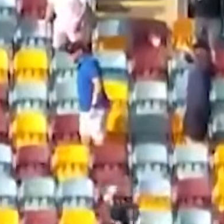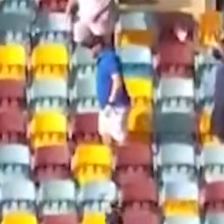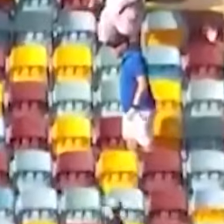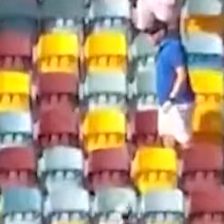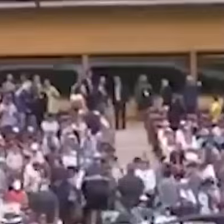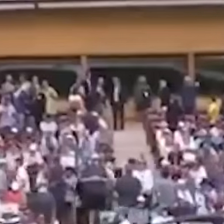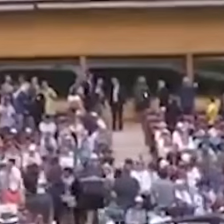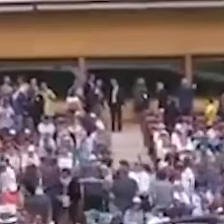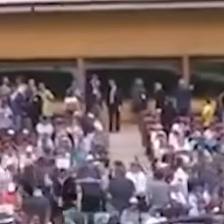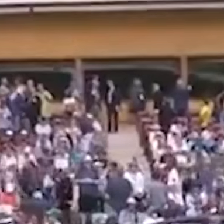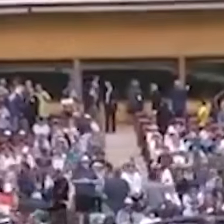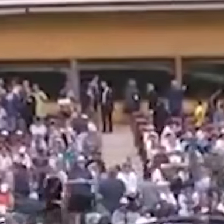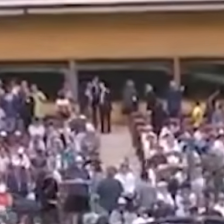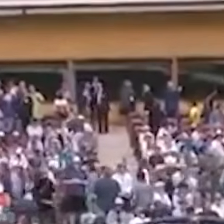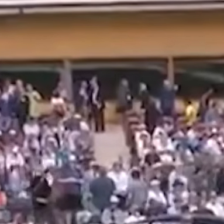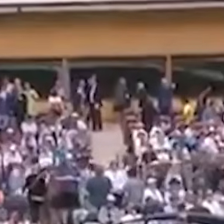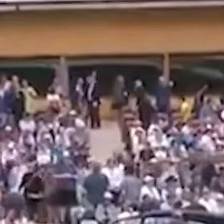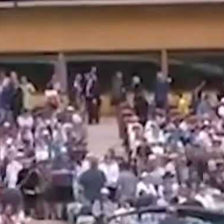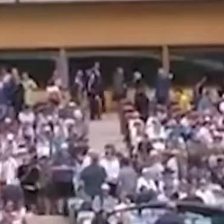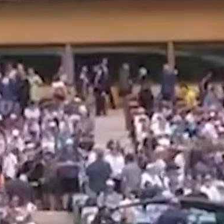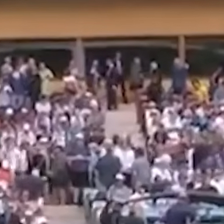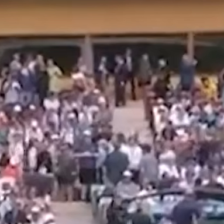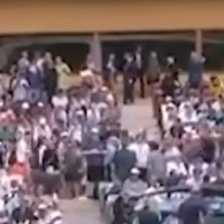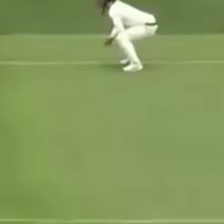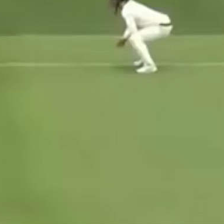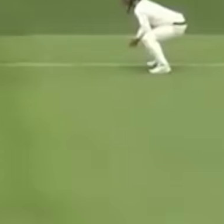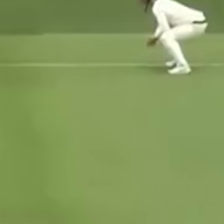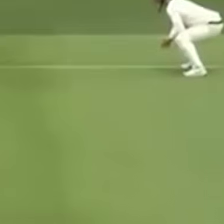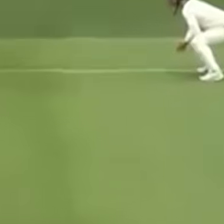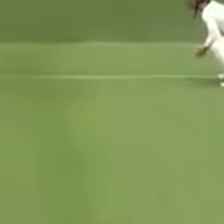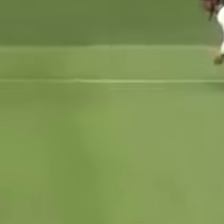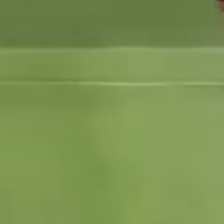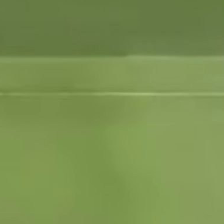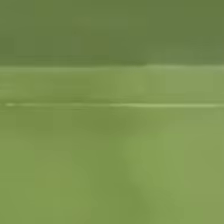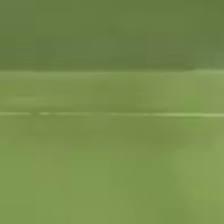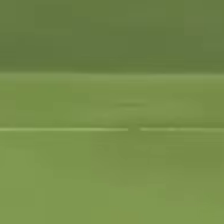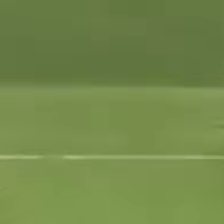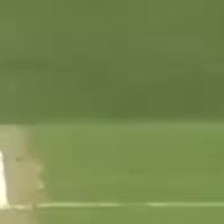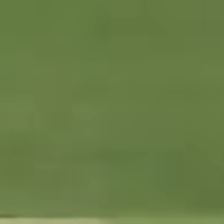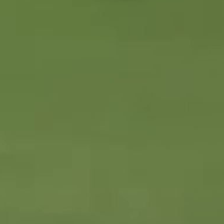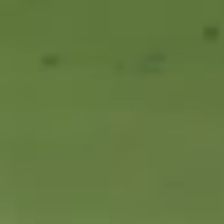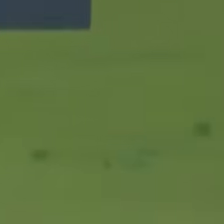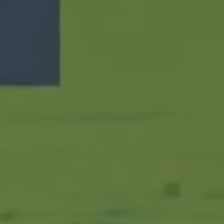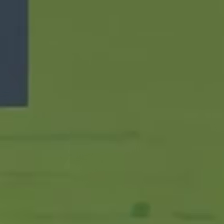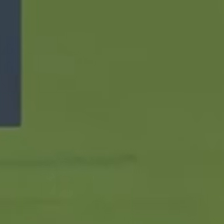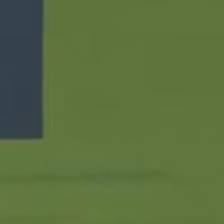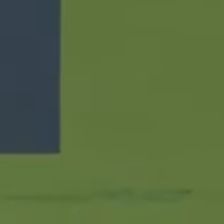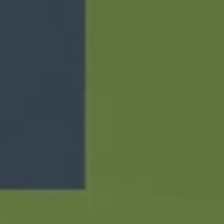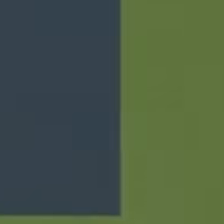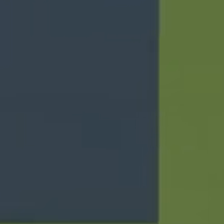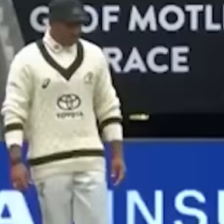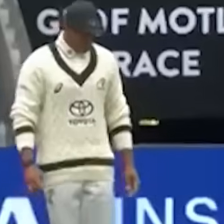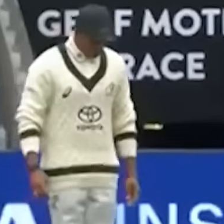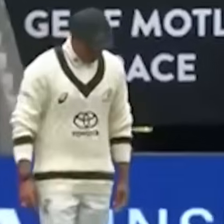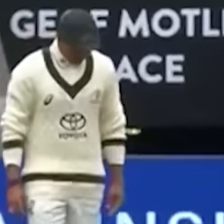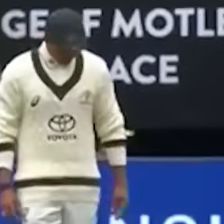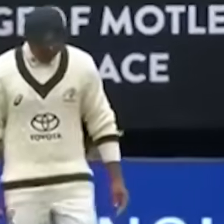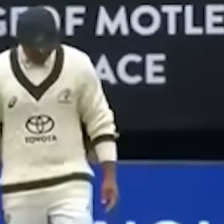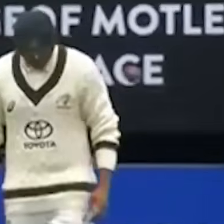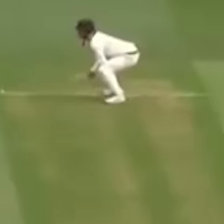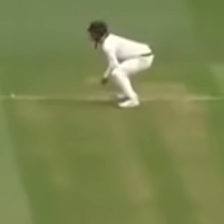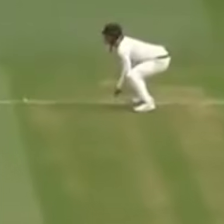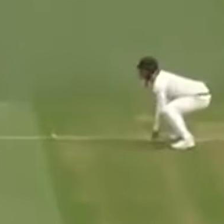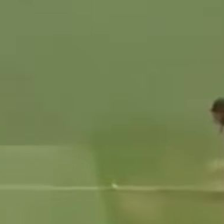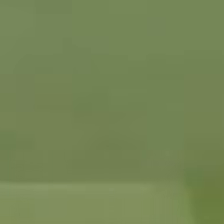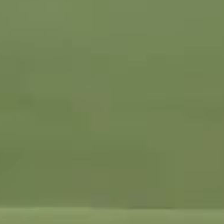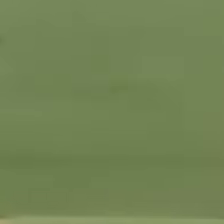Australia. But we must look at former skipper Craig Brathwaite's credentials highlighted by some milestones, as on November 30th of last year, he